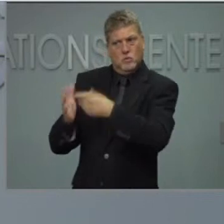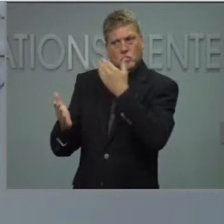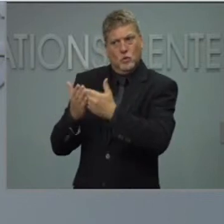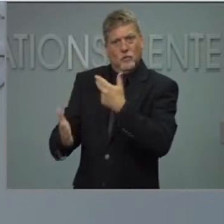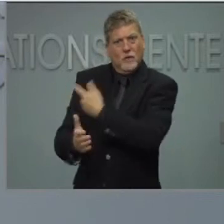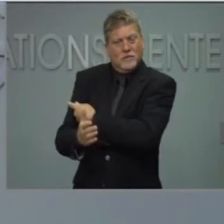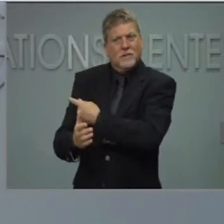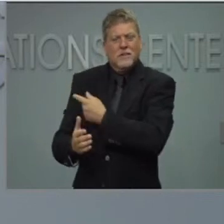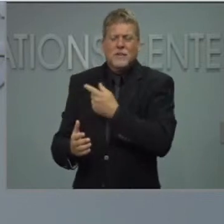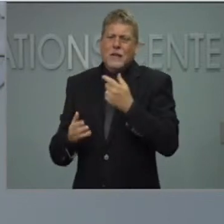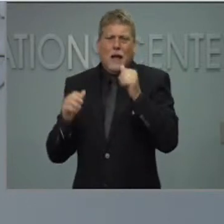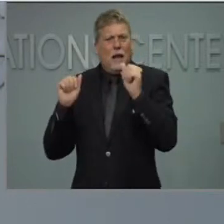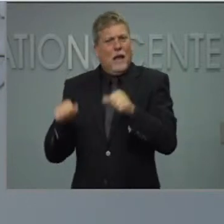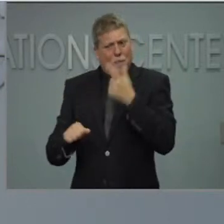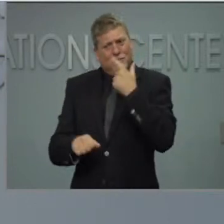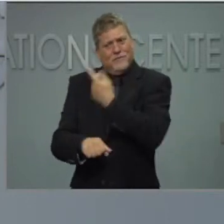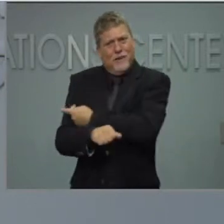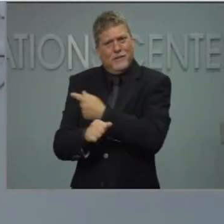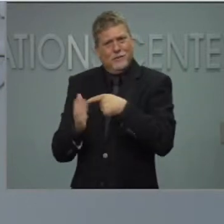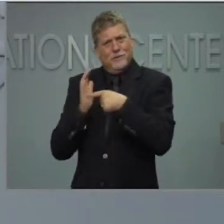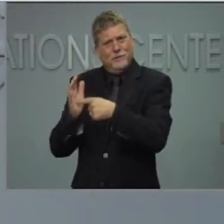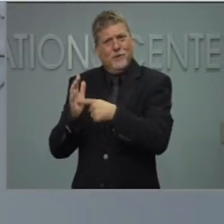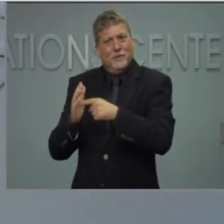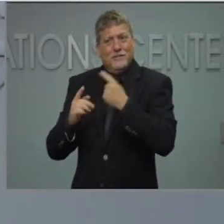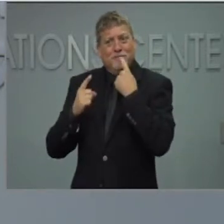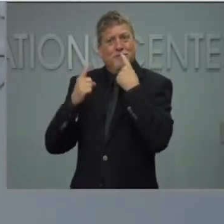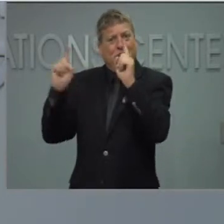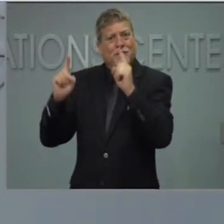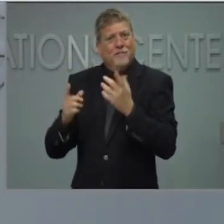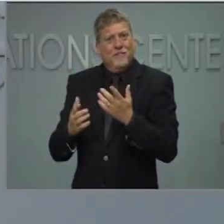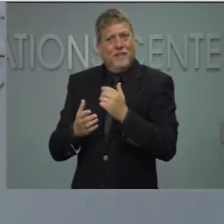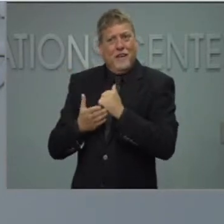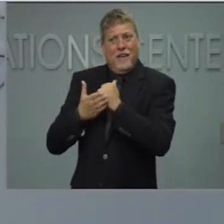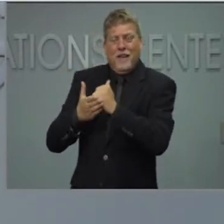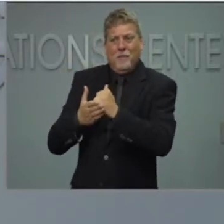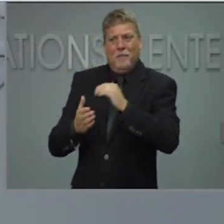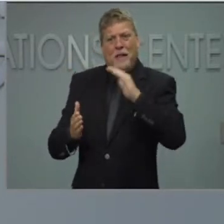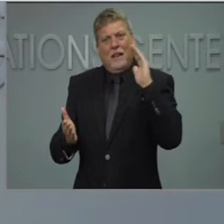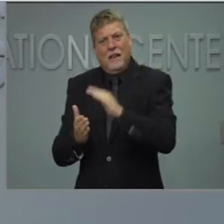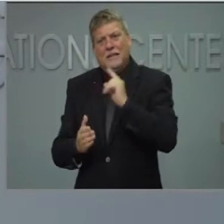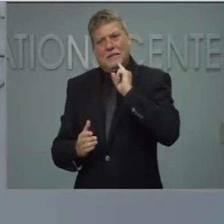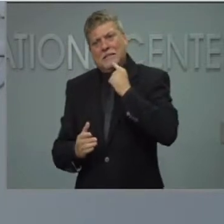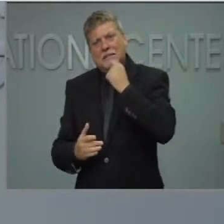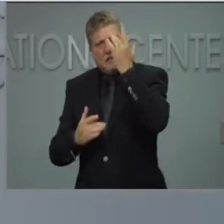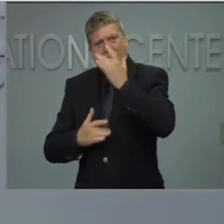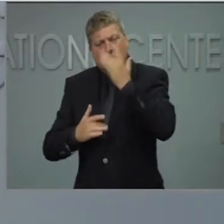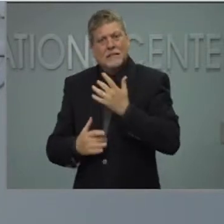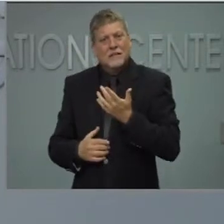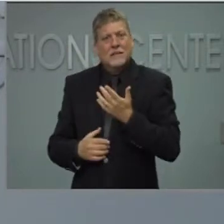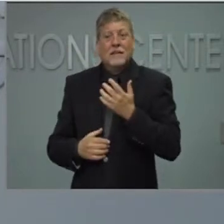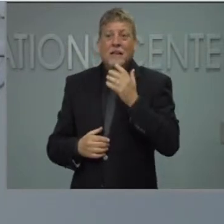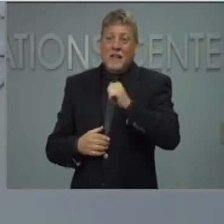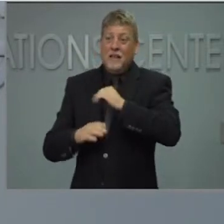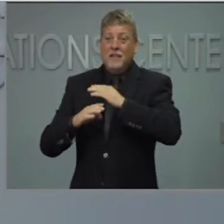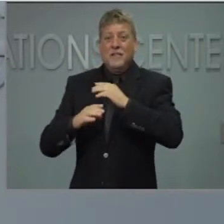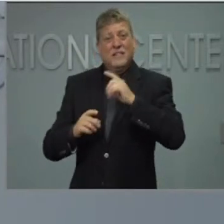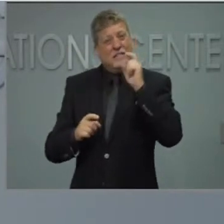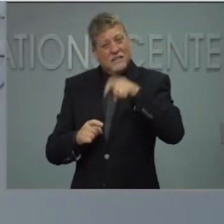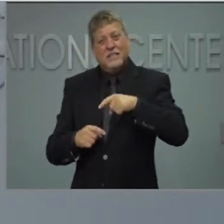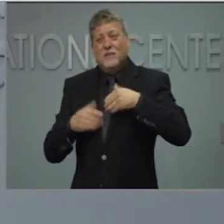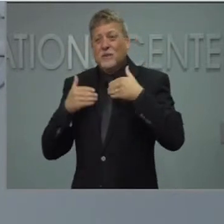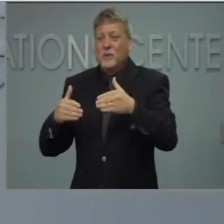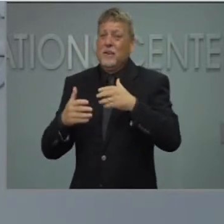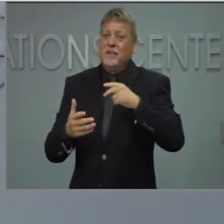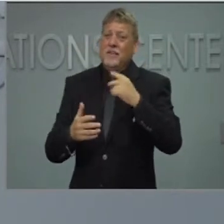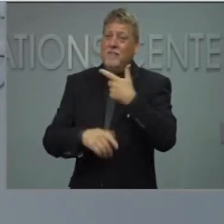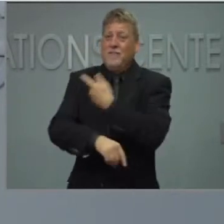right? It's always been a joint effort since the beginning of this, and it still remains. We need to get vaccinated, protect ourselves, and to protect everyone around us. We